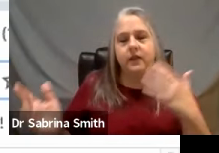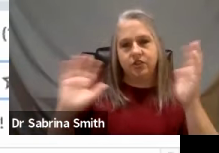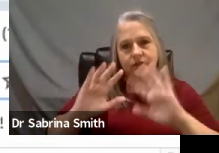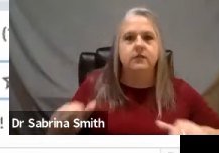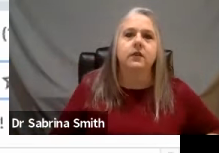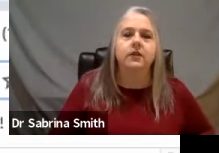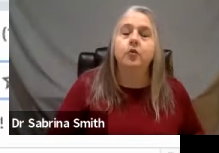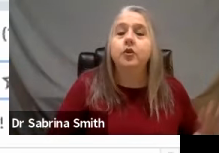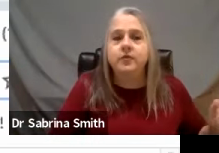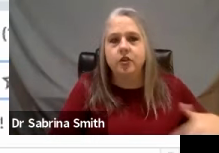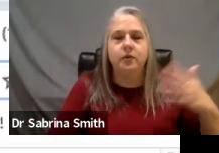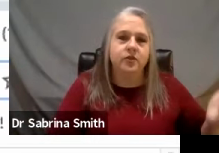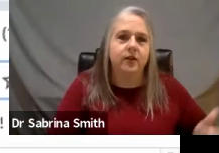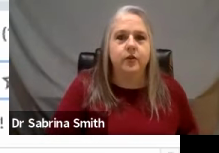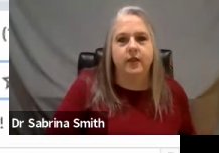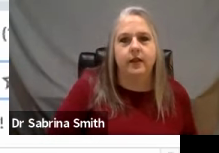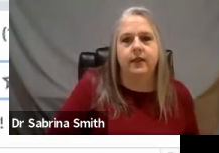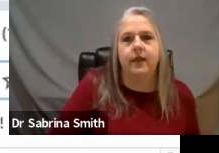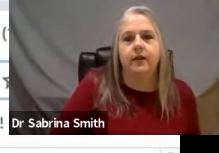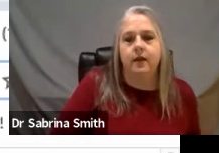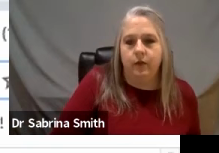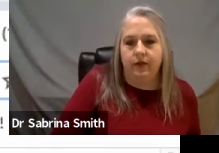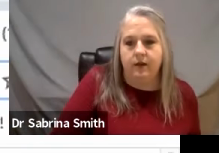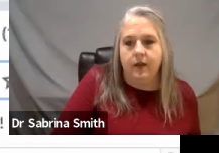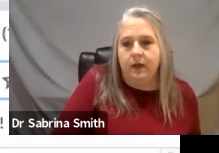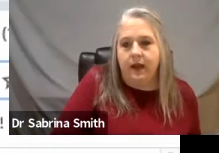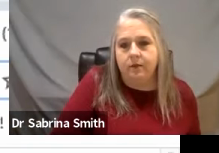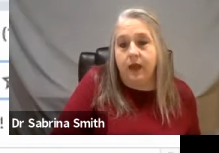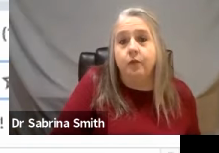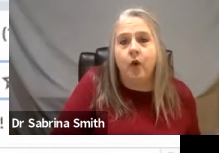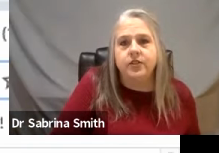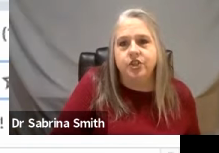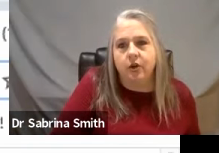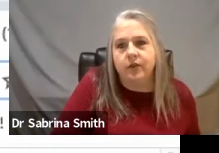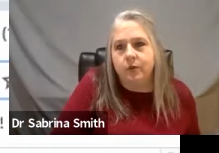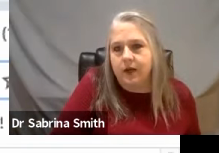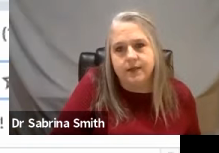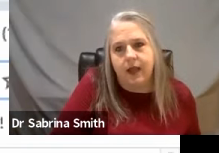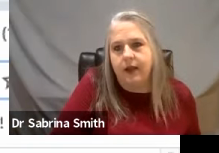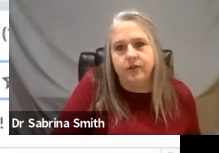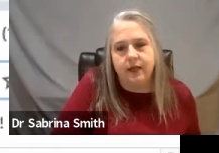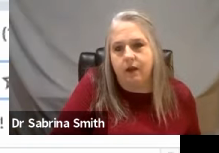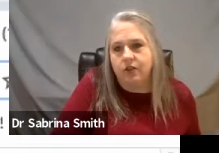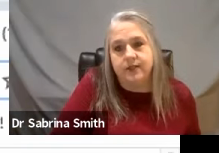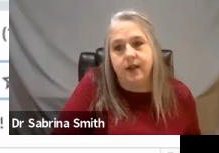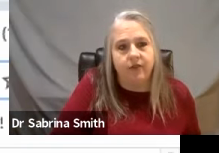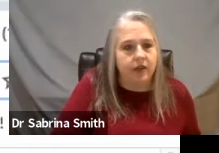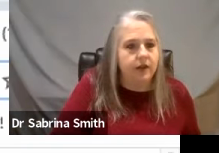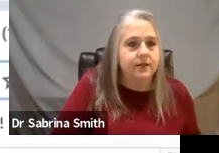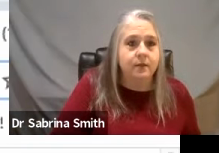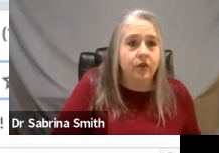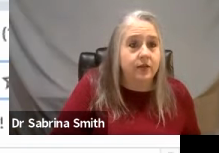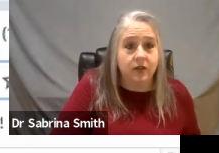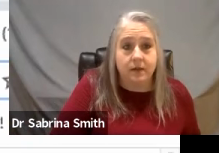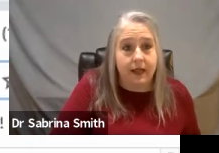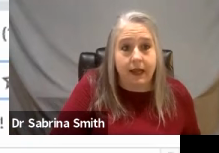but it's just, yeah, don't use it, don't post it anywhere, do anything like that with it. But I want to share it with you because I know technology is not fun, and